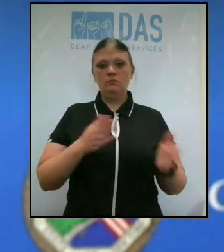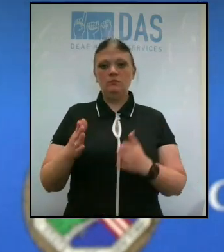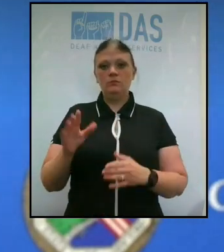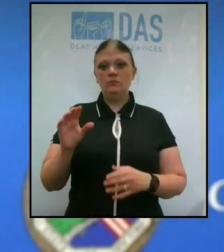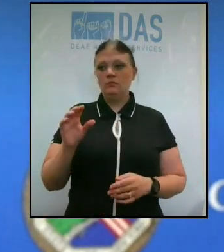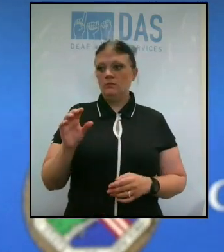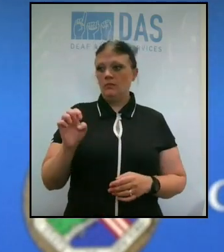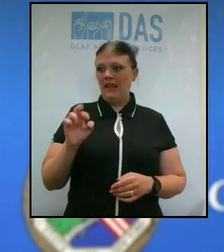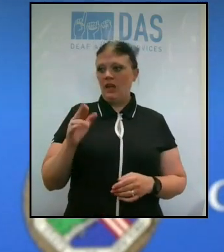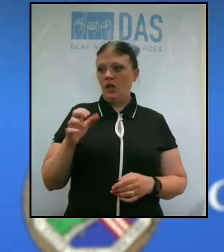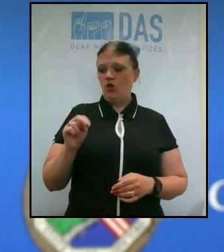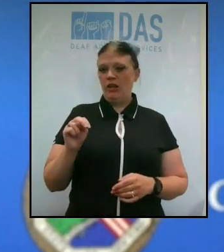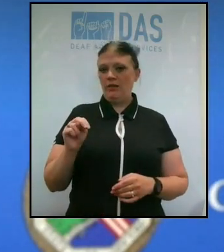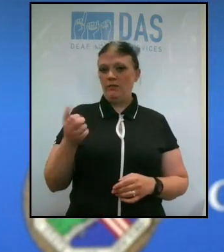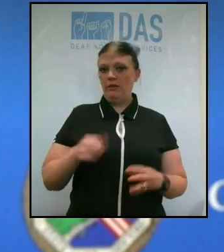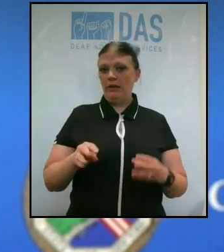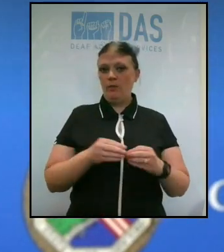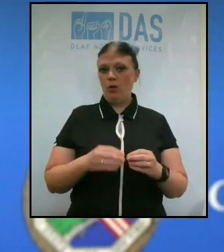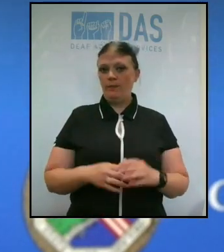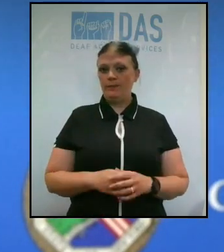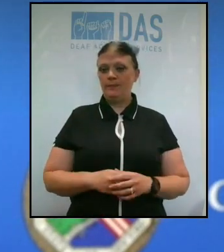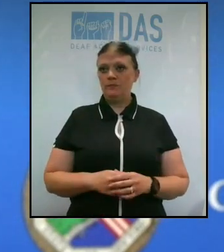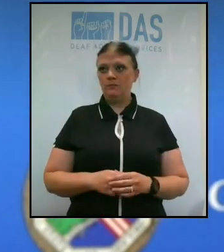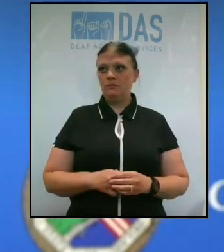Aaron from Spectrum, do you have any more questions?